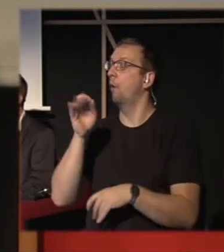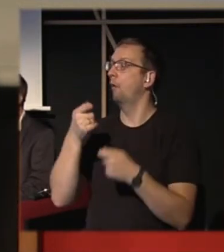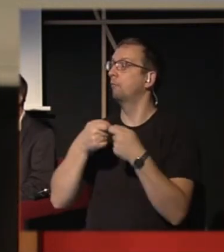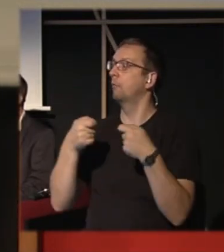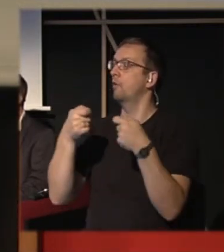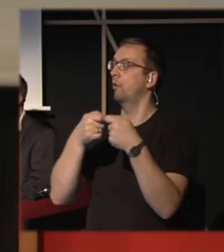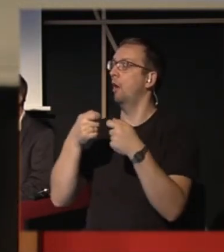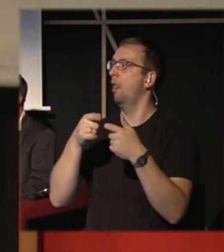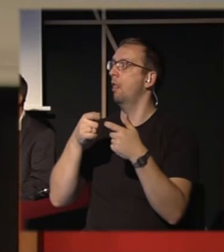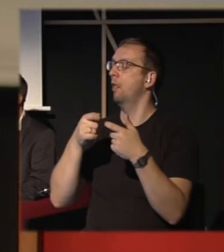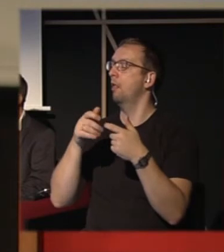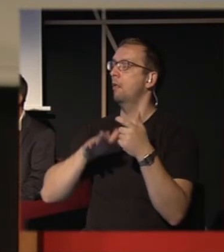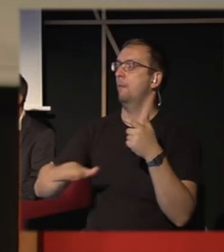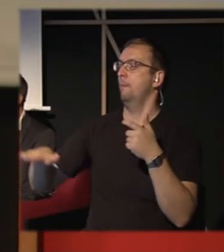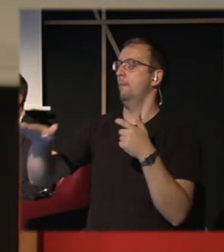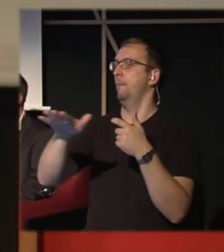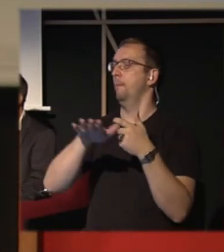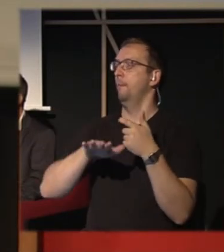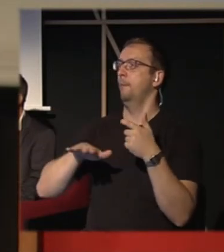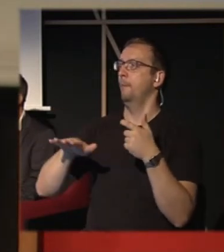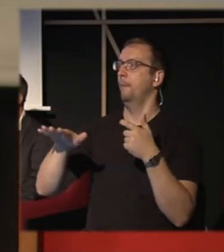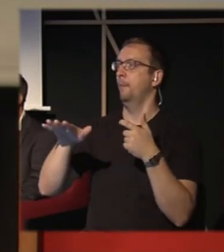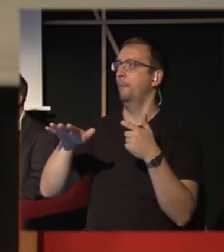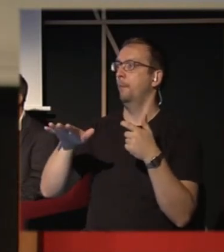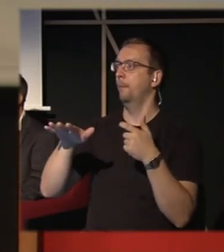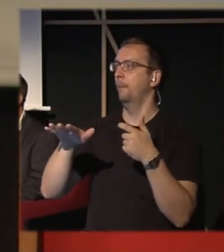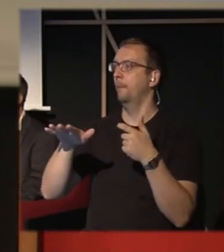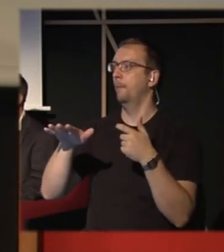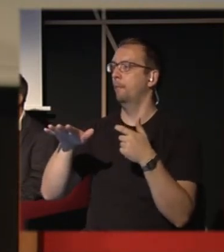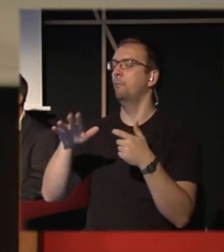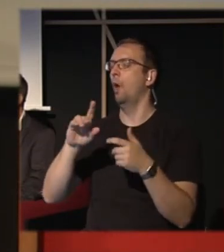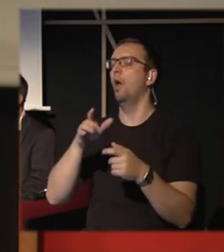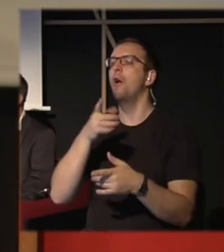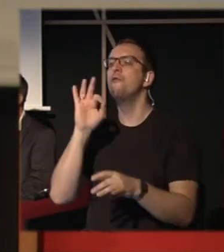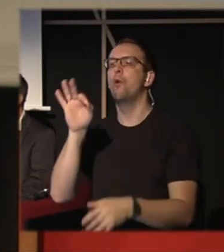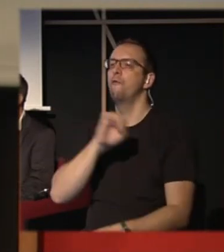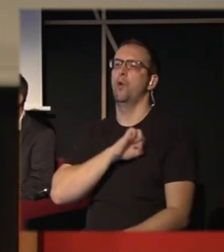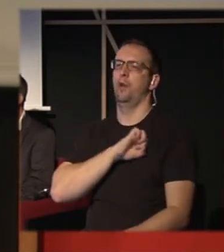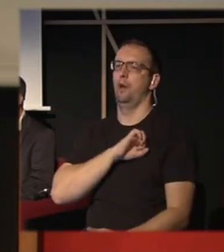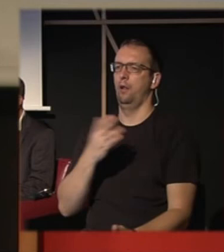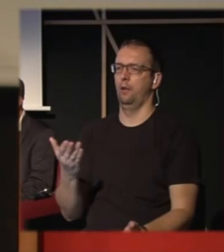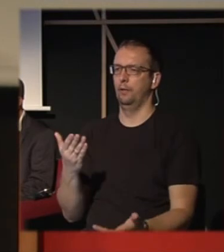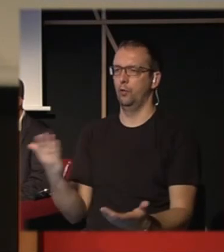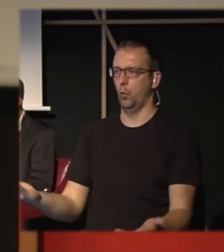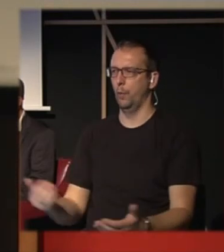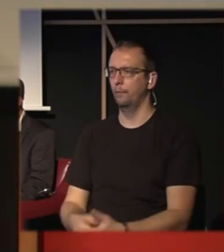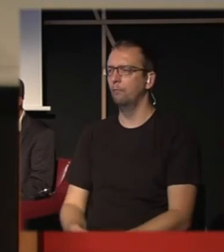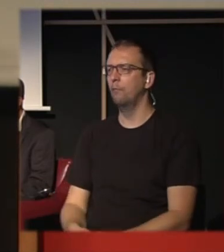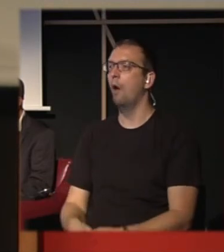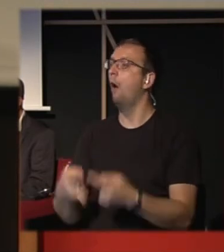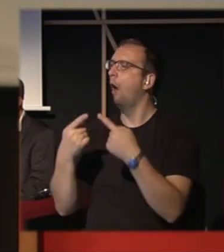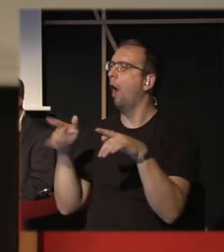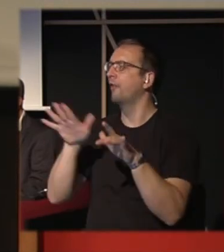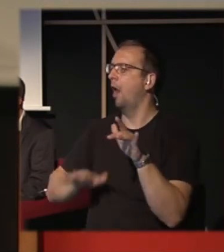Other events where the DAO role was featured in the last year, several of our own UEFA workshops, such as the Hat-Trick Development